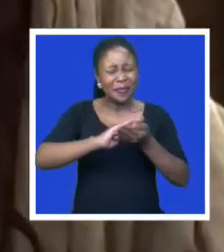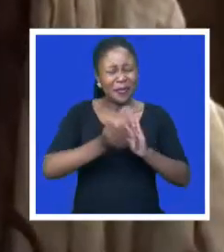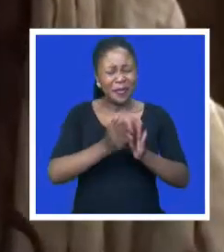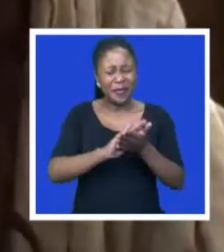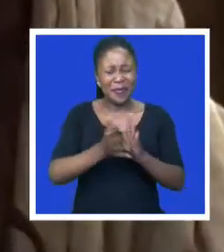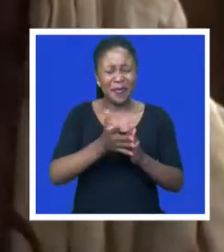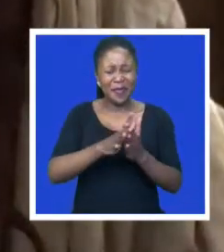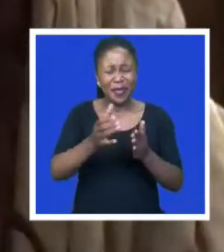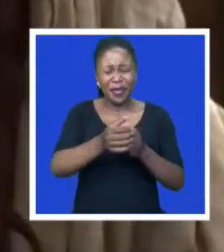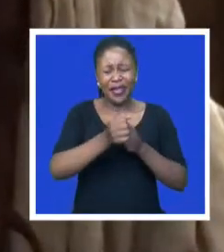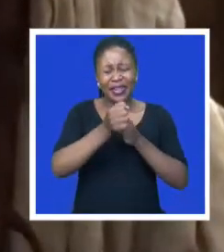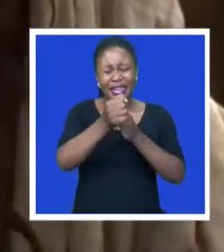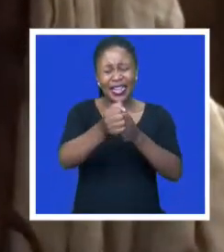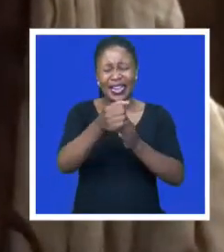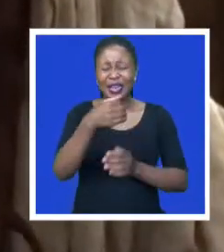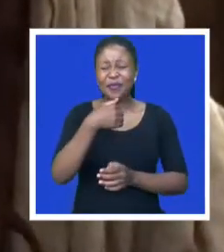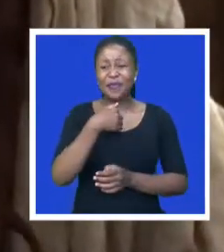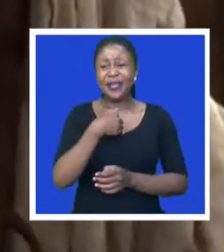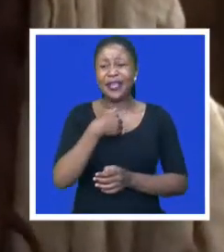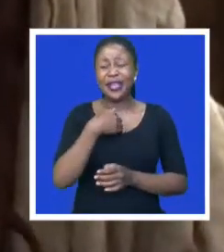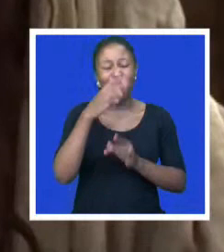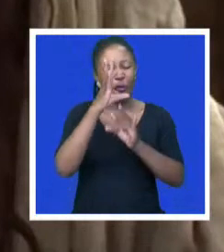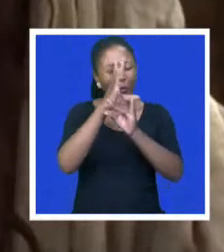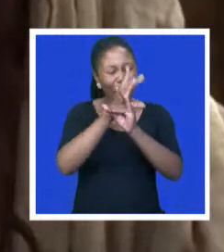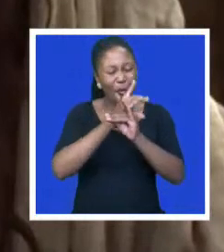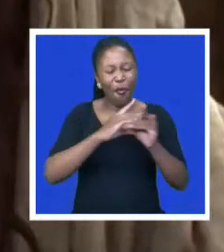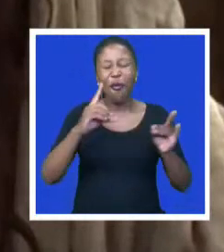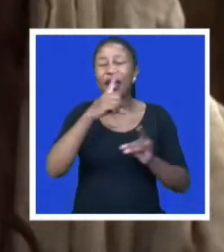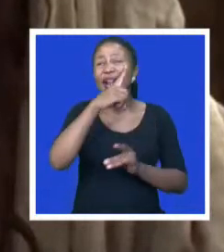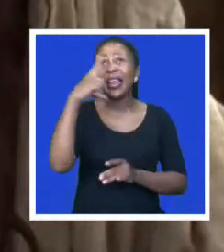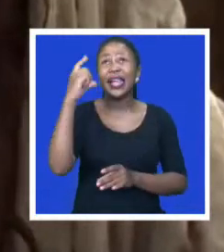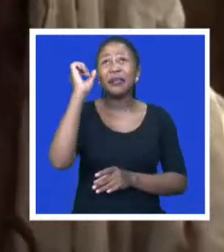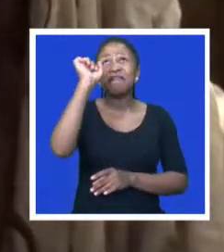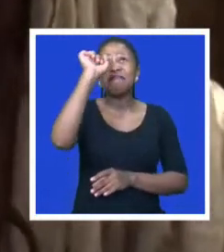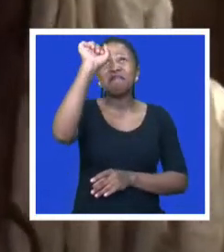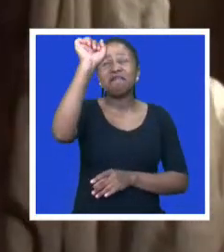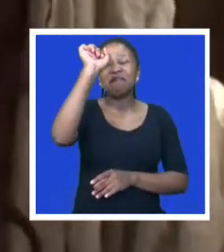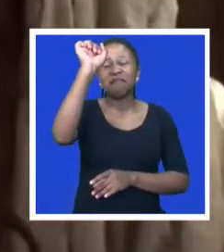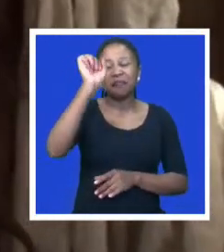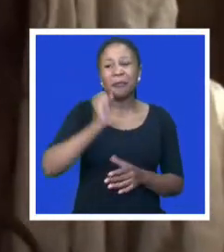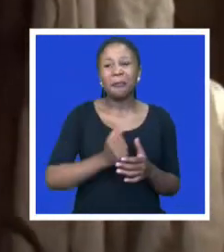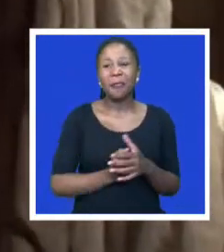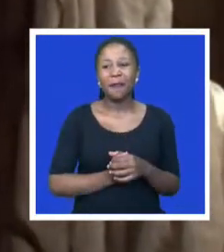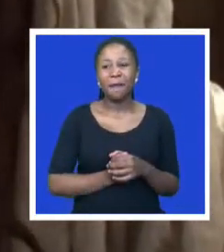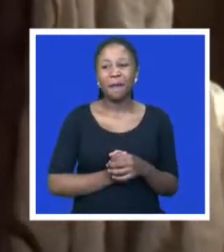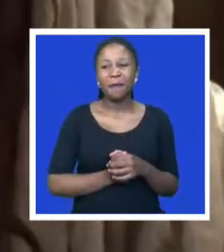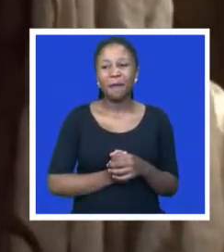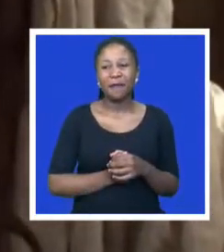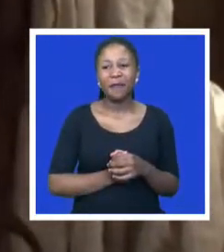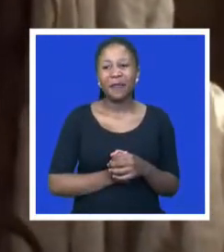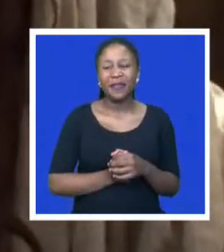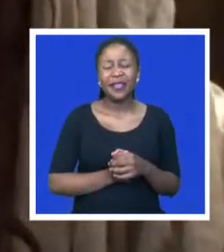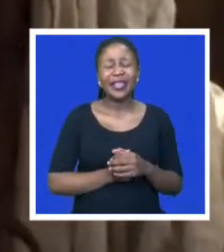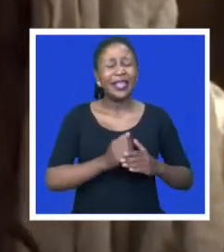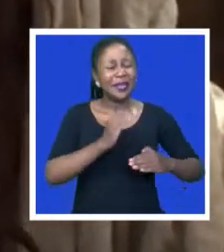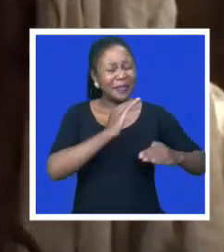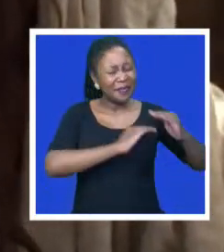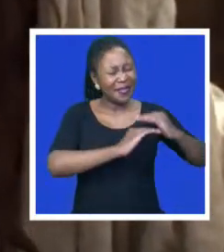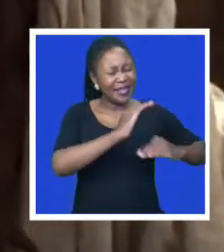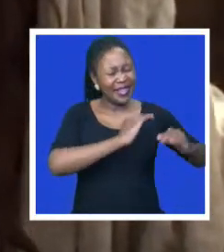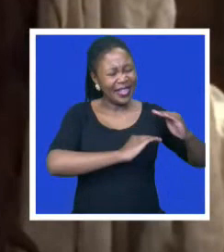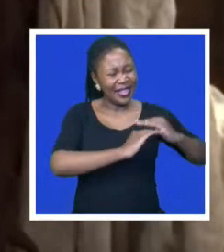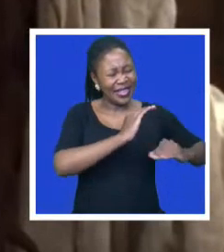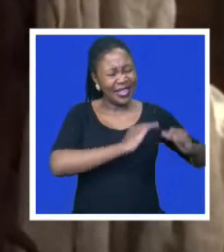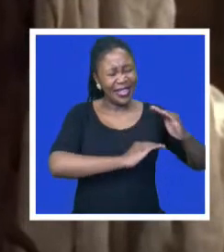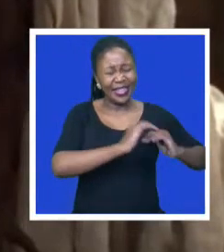and holy is his name. and his mercy is on them